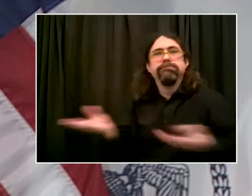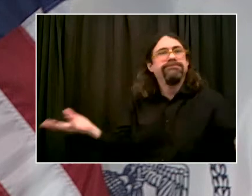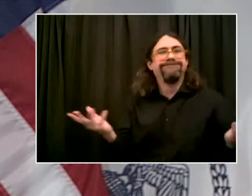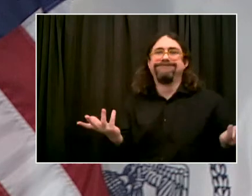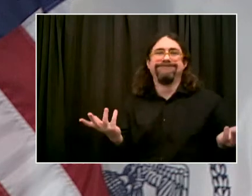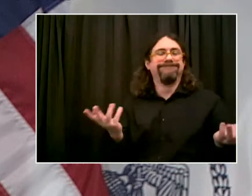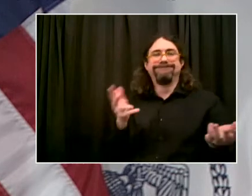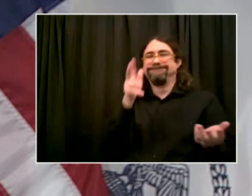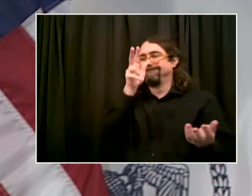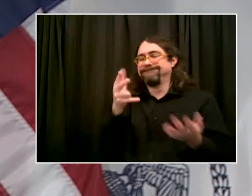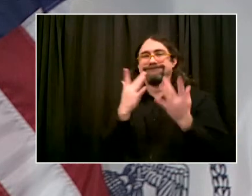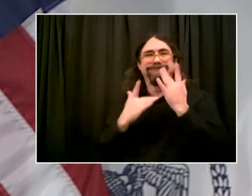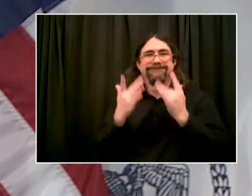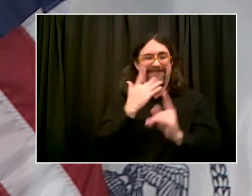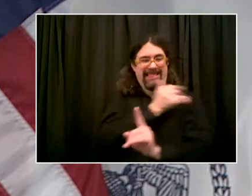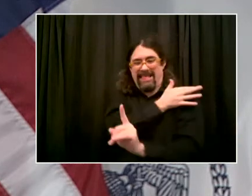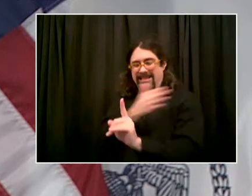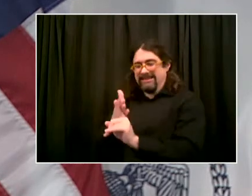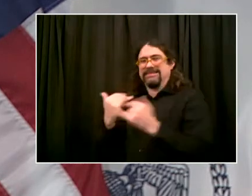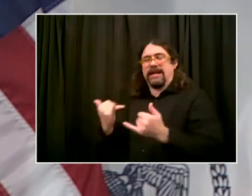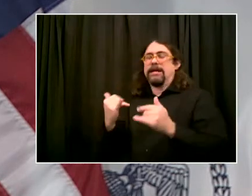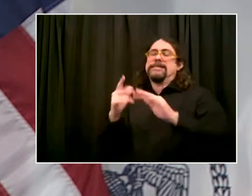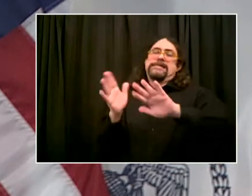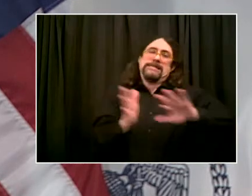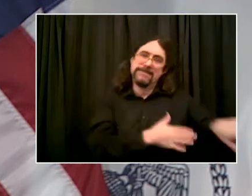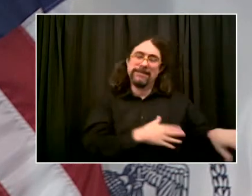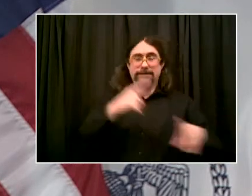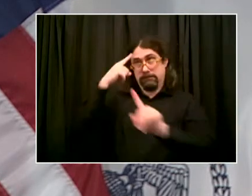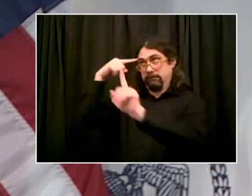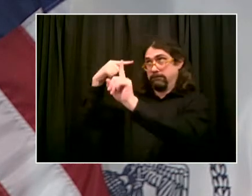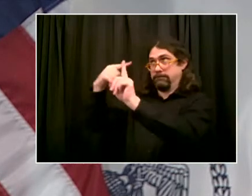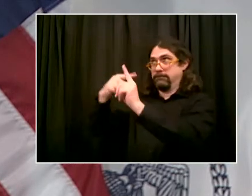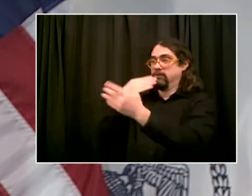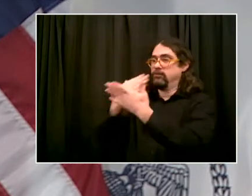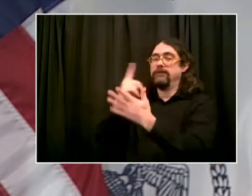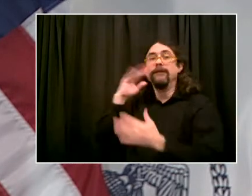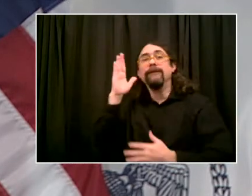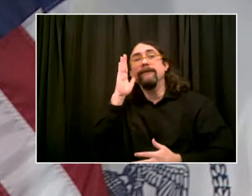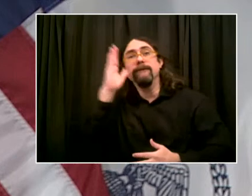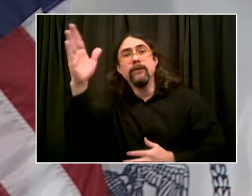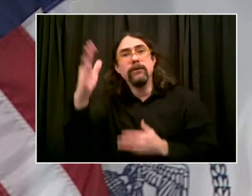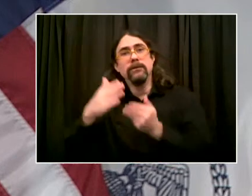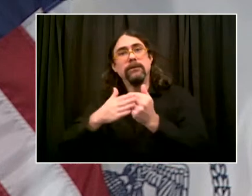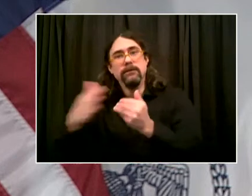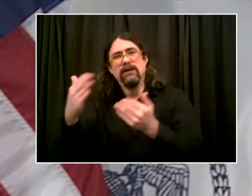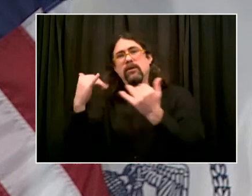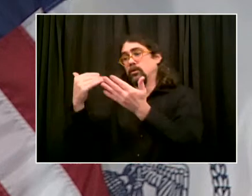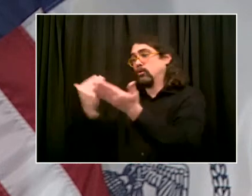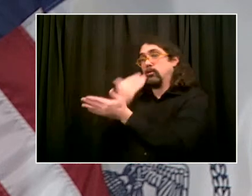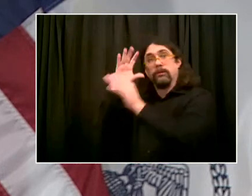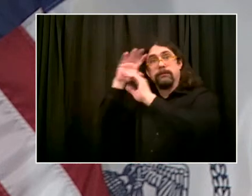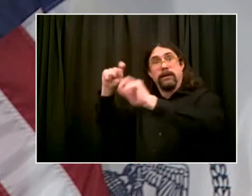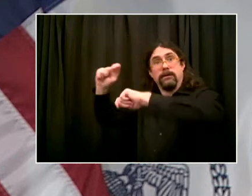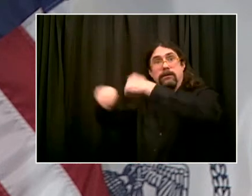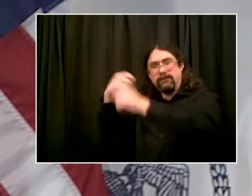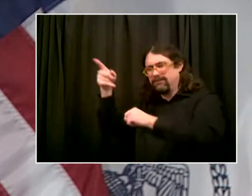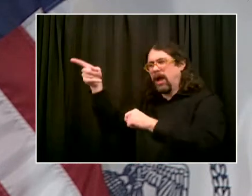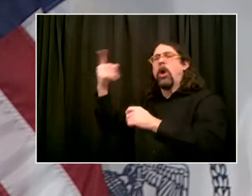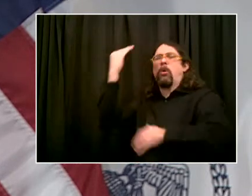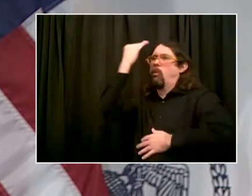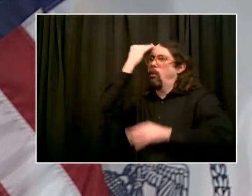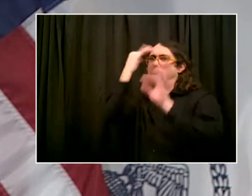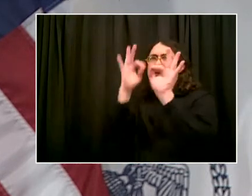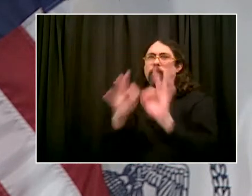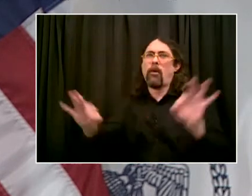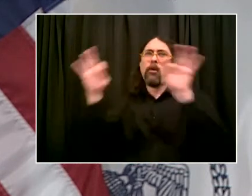the companies of this country that can be producing supply of vaccine to do so. I'd love to see the companies come forward and volunteer